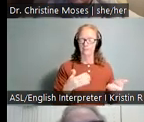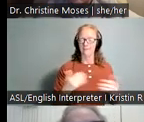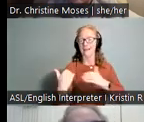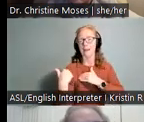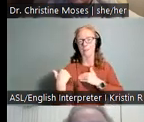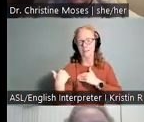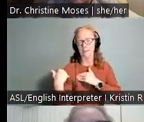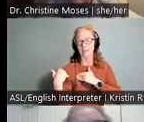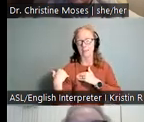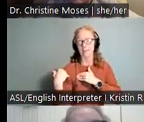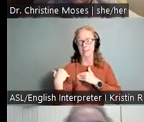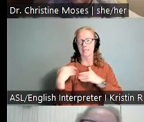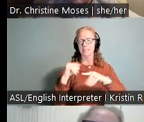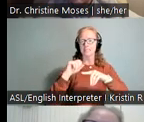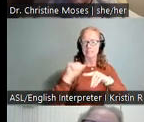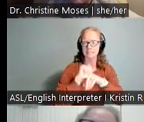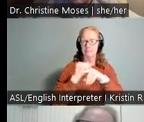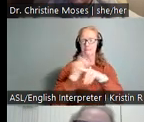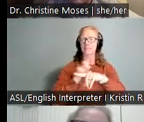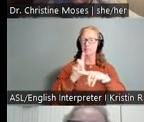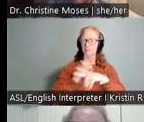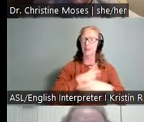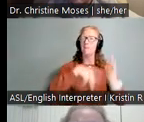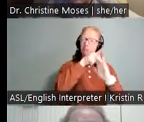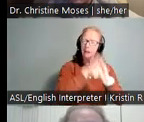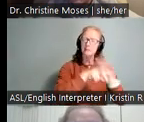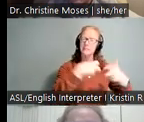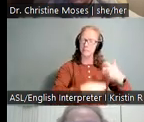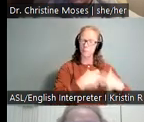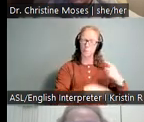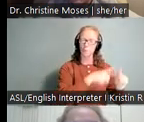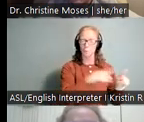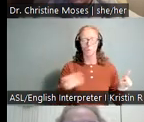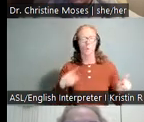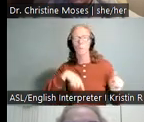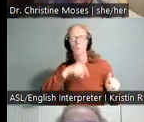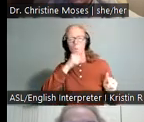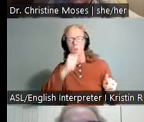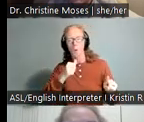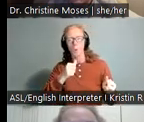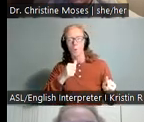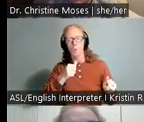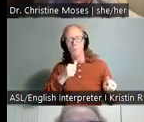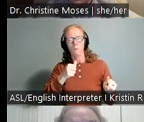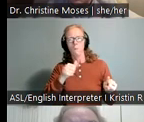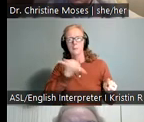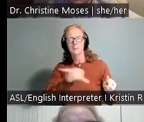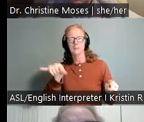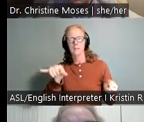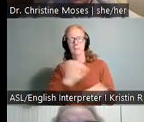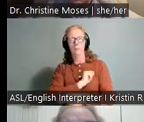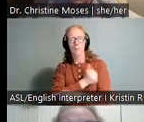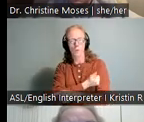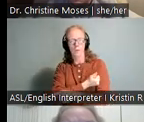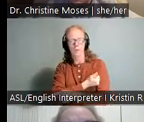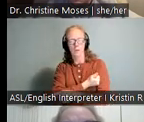accountability, oversight, discipline, and, policy issues. But we don't, this, our group will not have the same kind of authority over